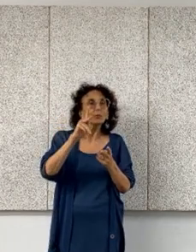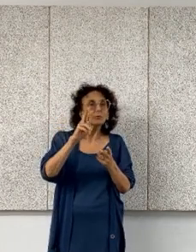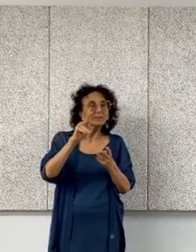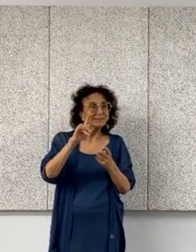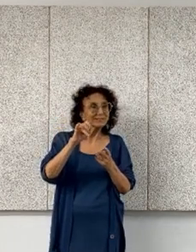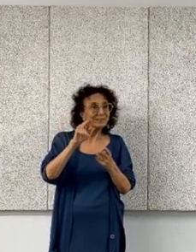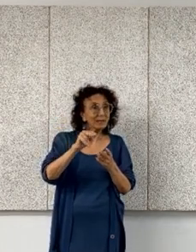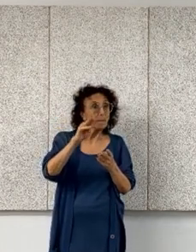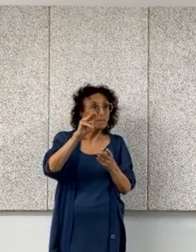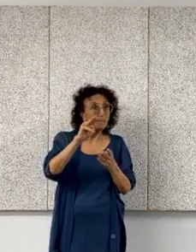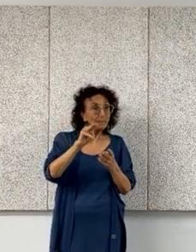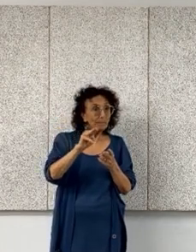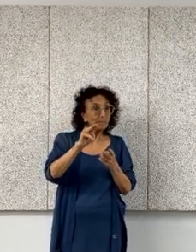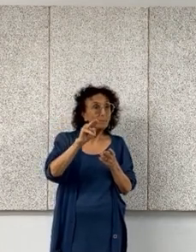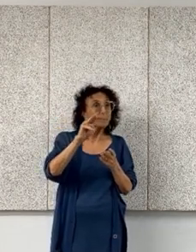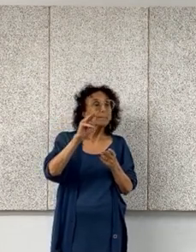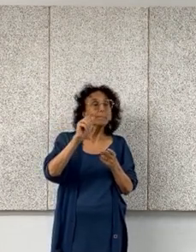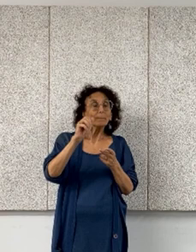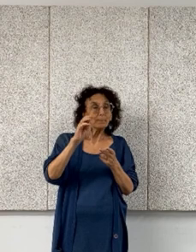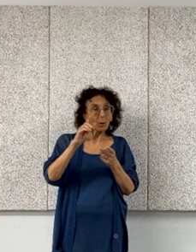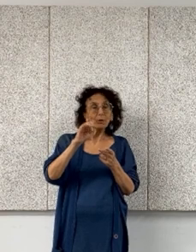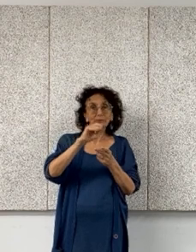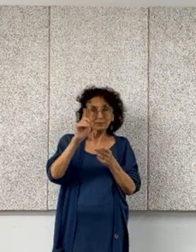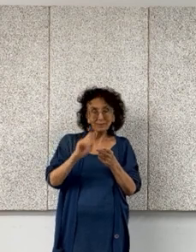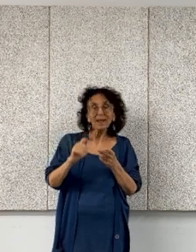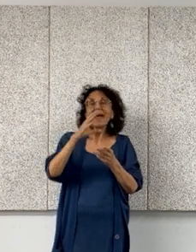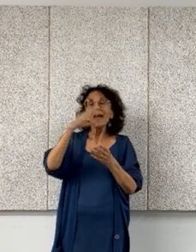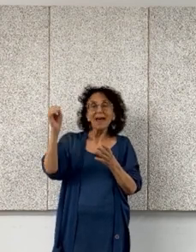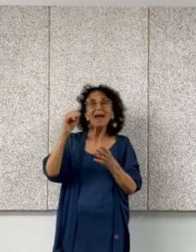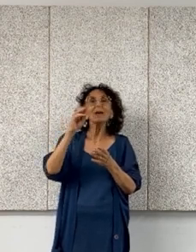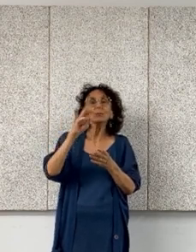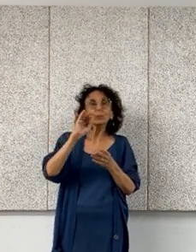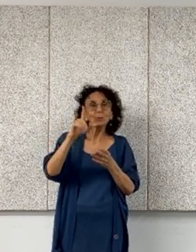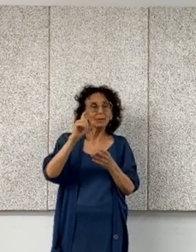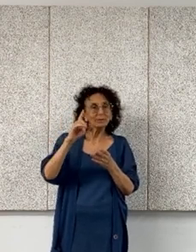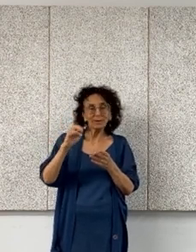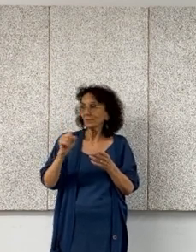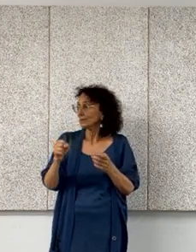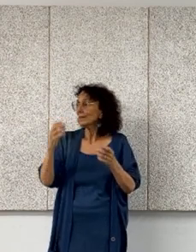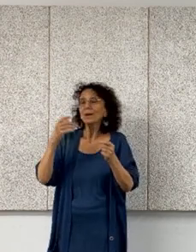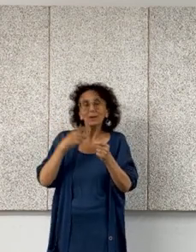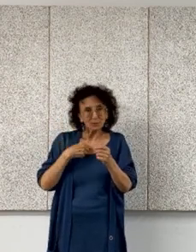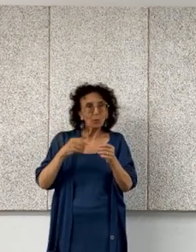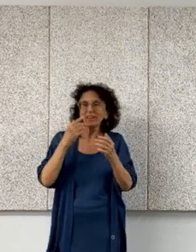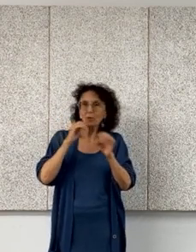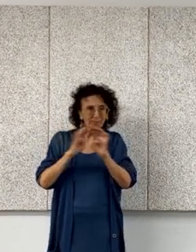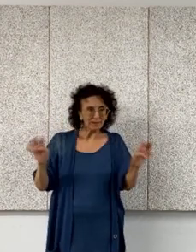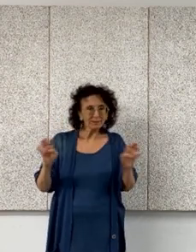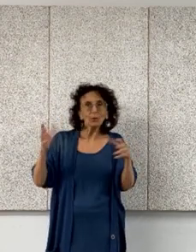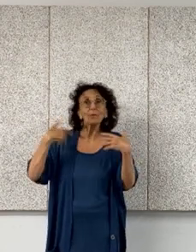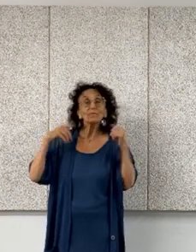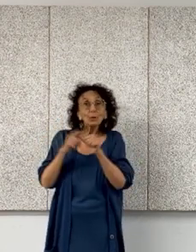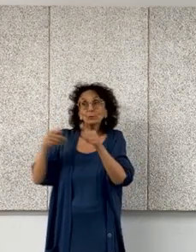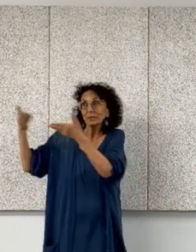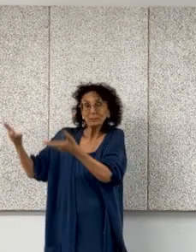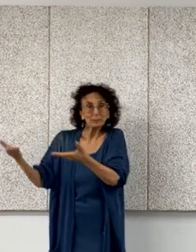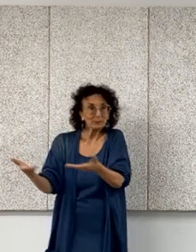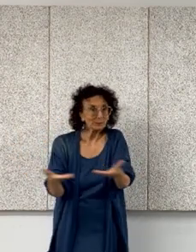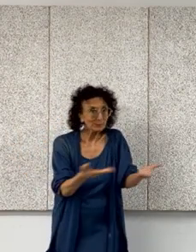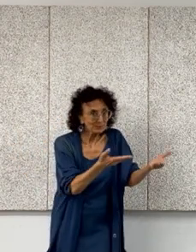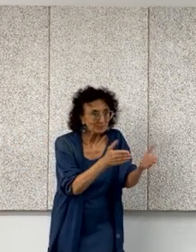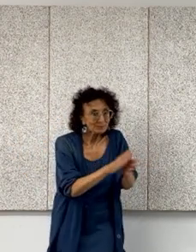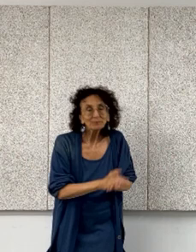Before we begin with my incredibly poignant questions, let's introduce ourselves to these lovely people, shall we? Yes.